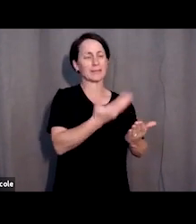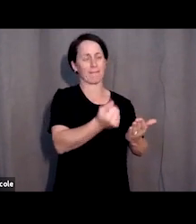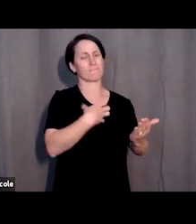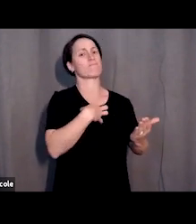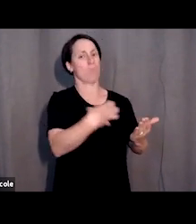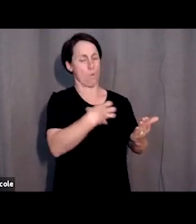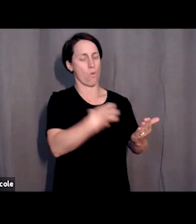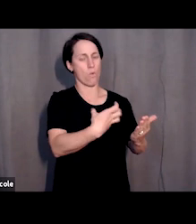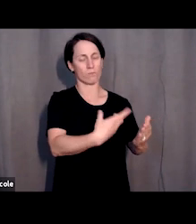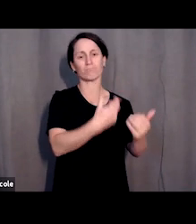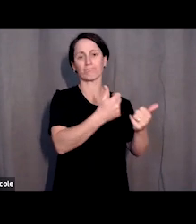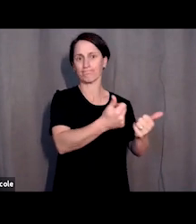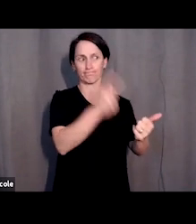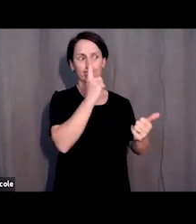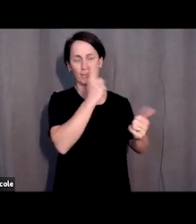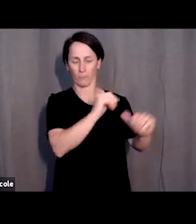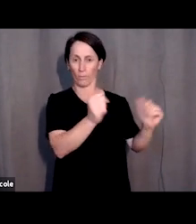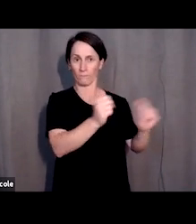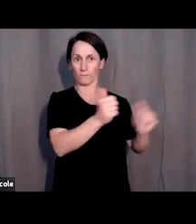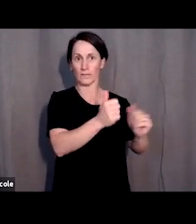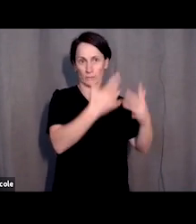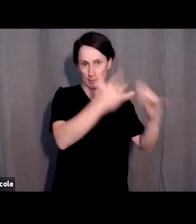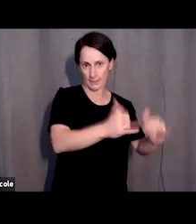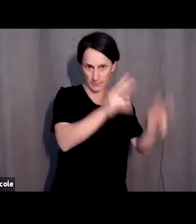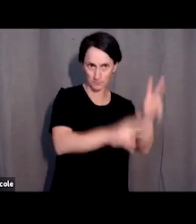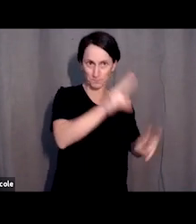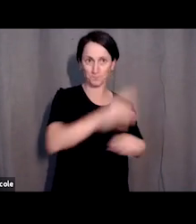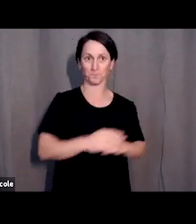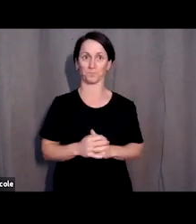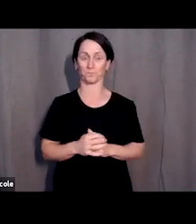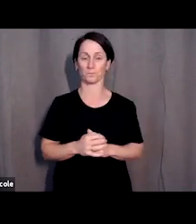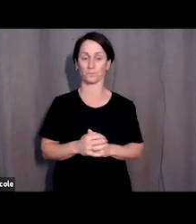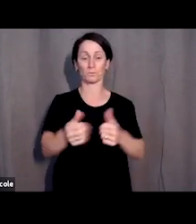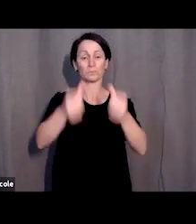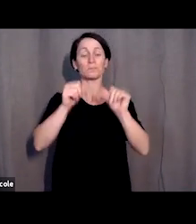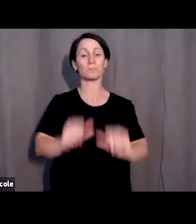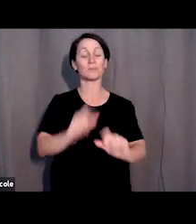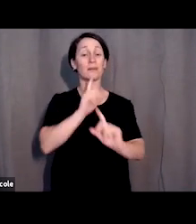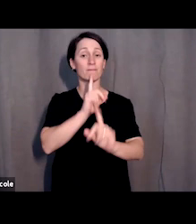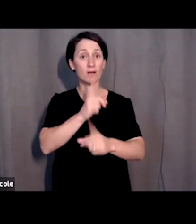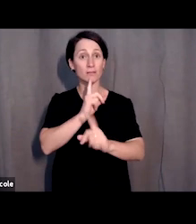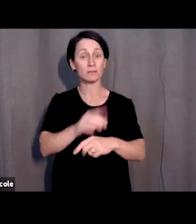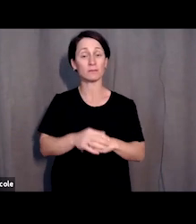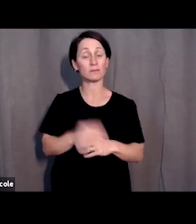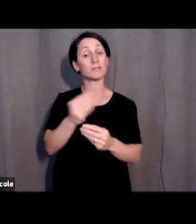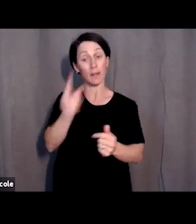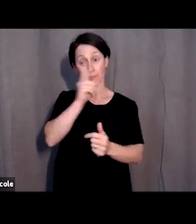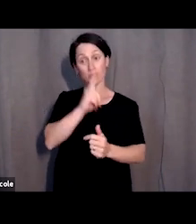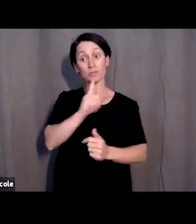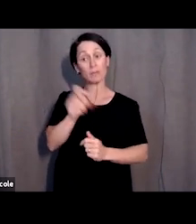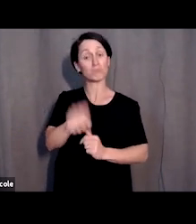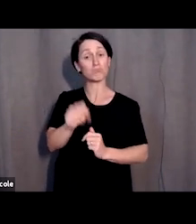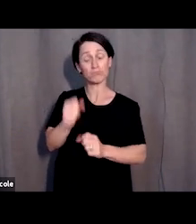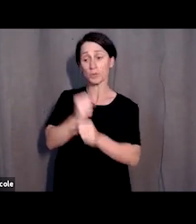Definitely consumers told us that some GPs gave them advice regarding risk behaviours, particularly diet, exercise and